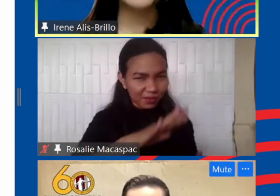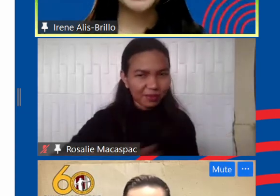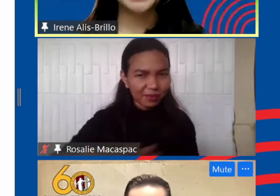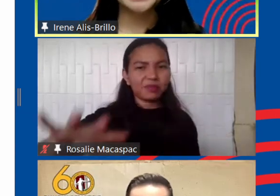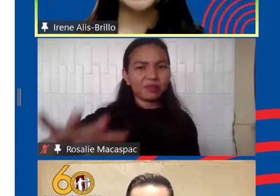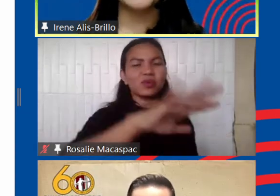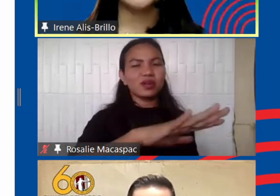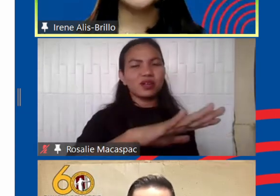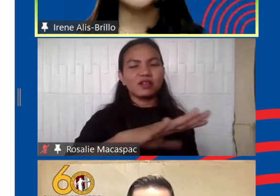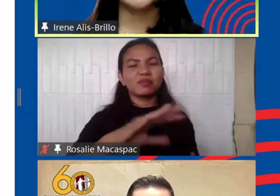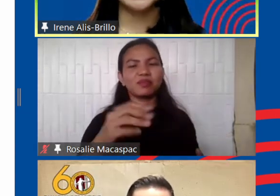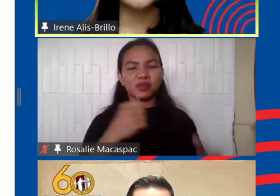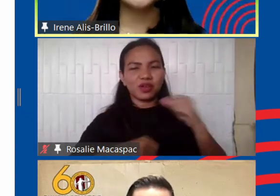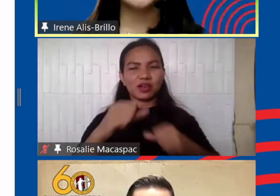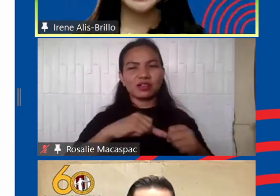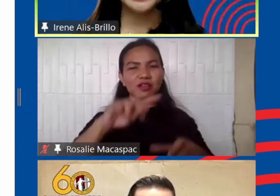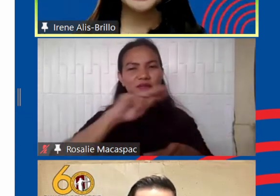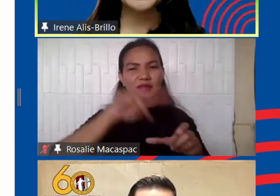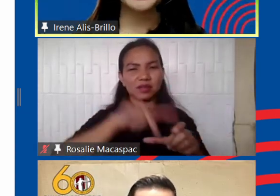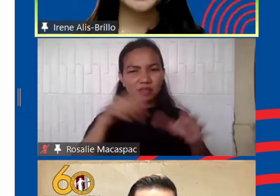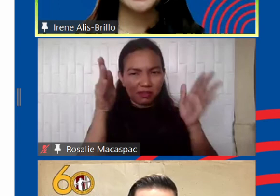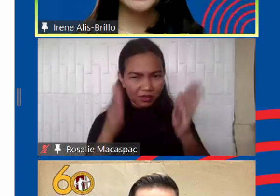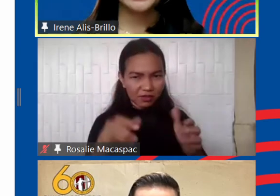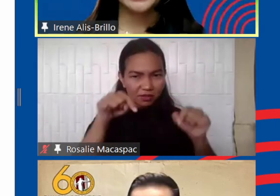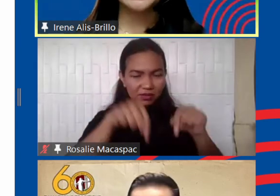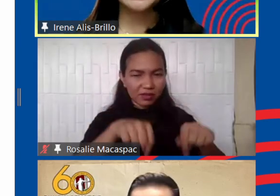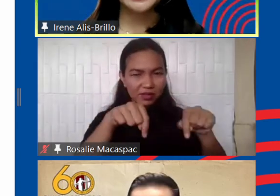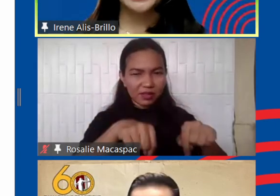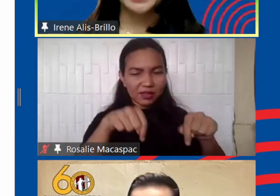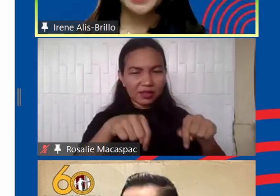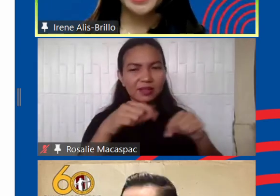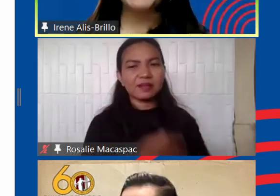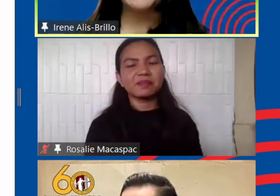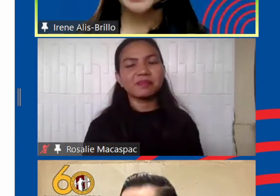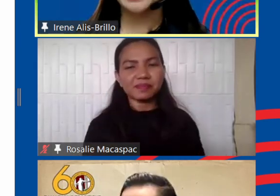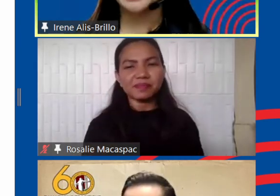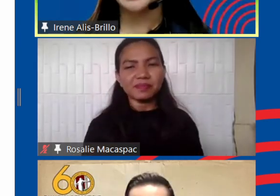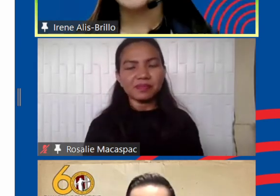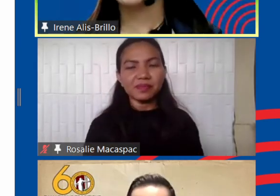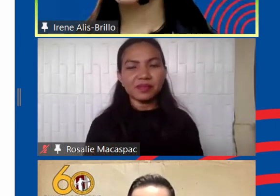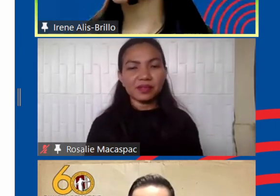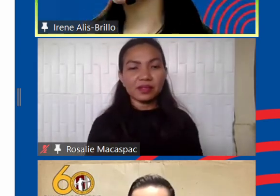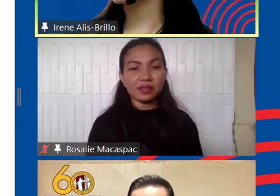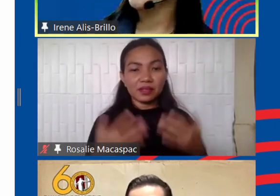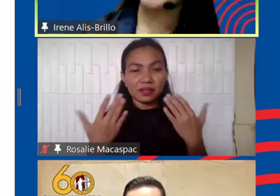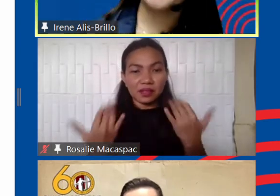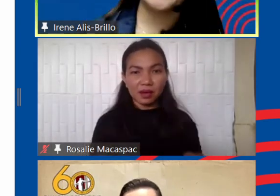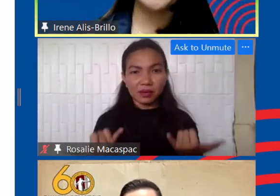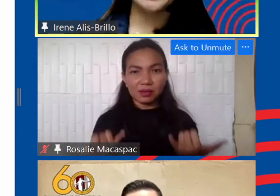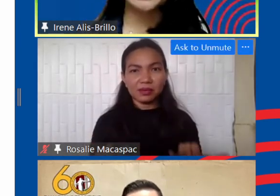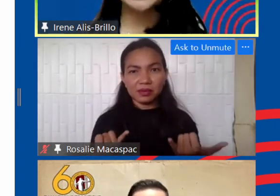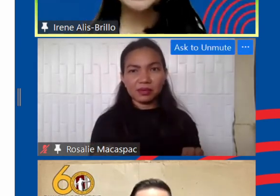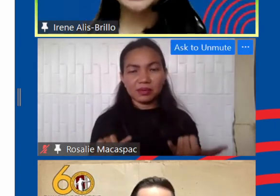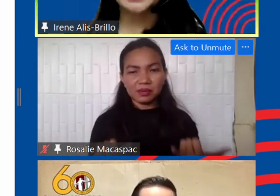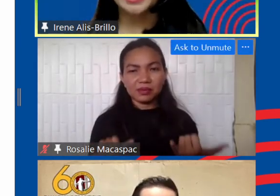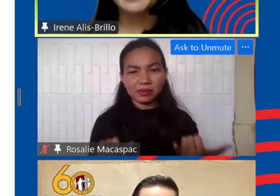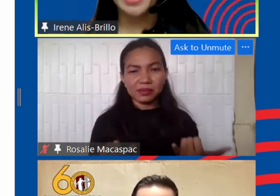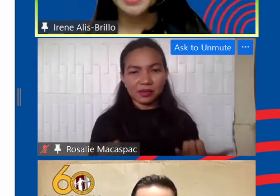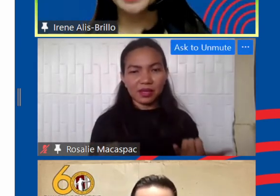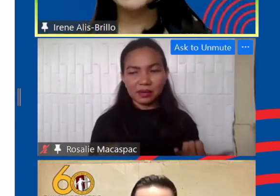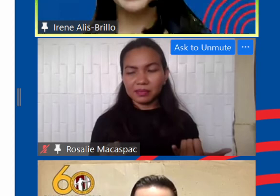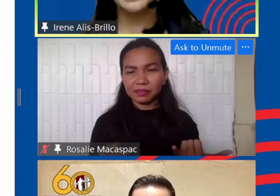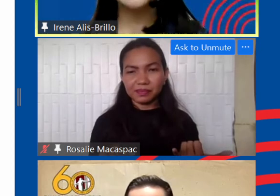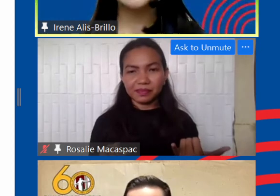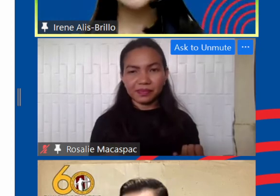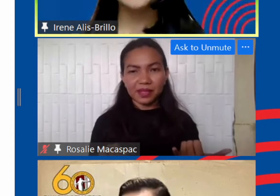active participation. And now it's game time. Okay, so it's game